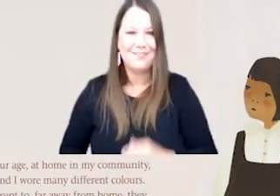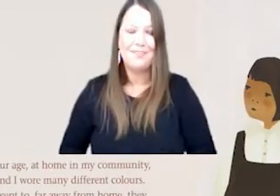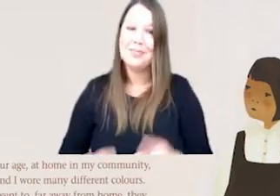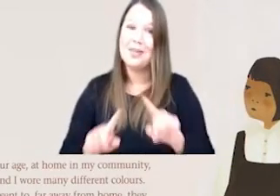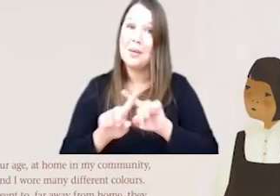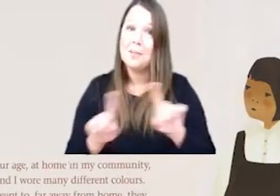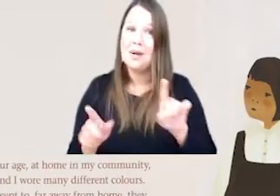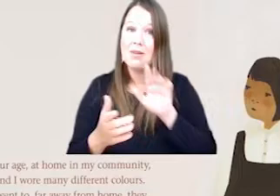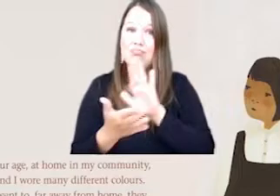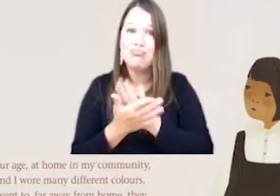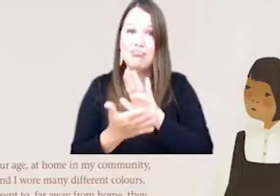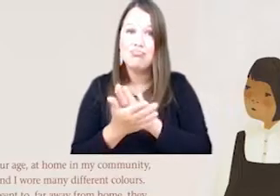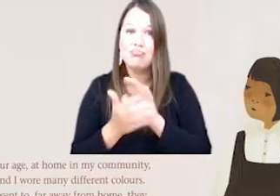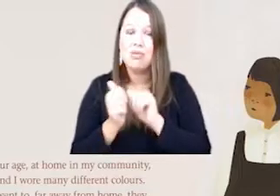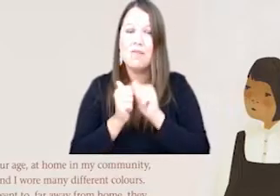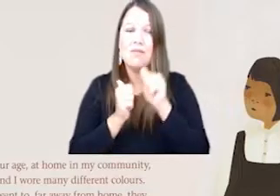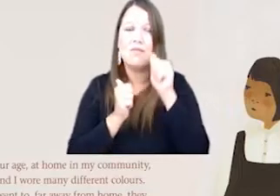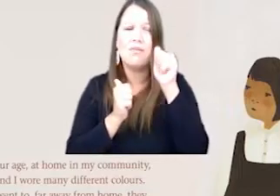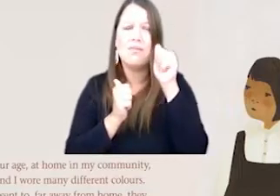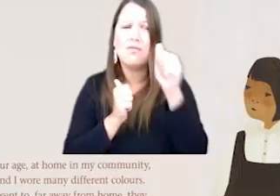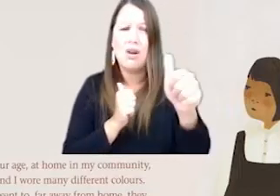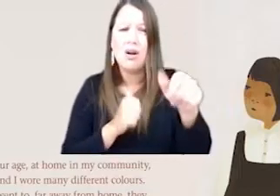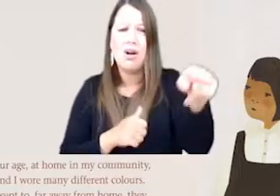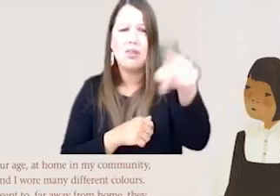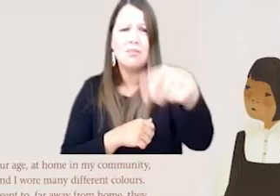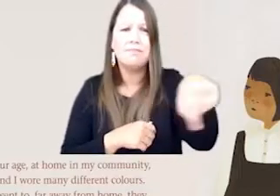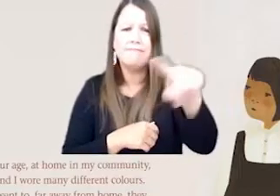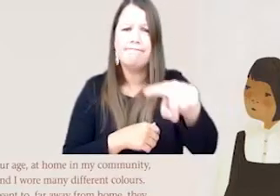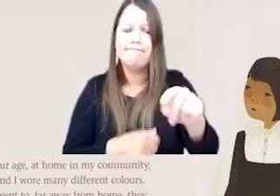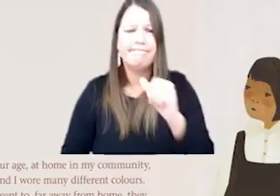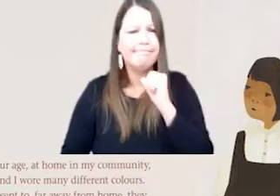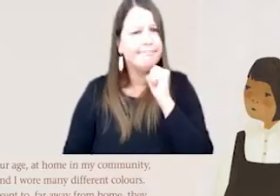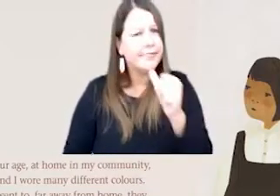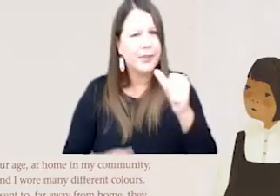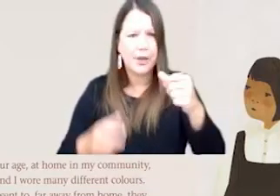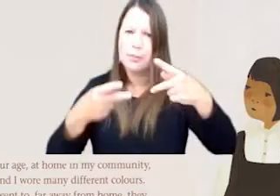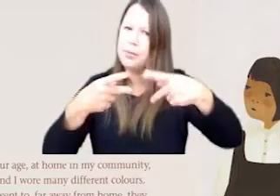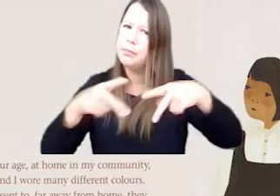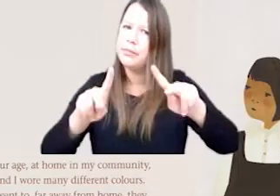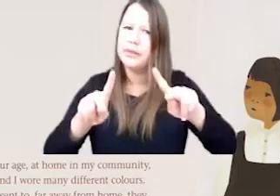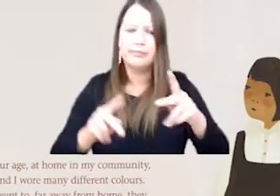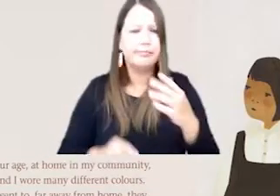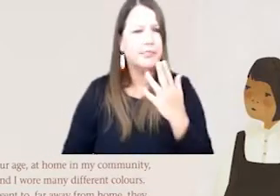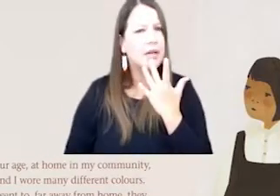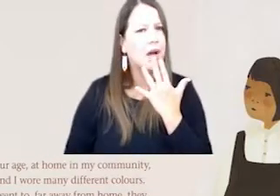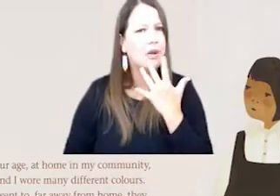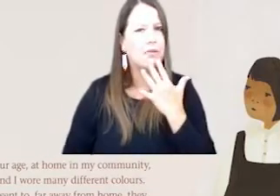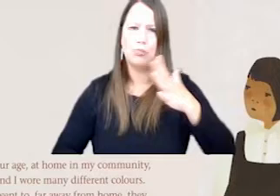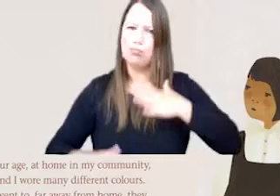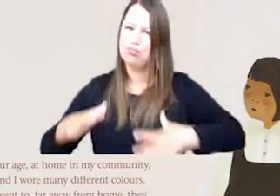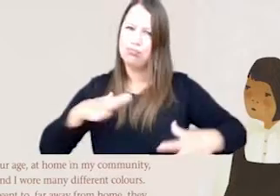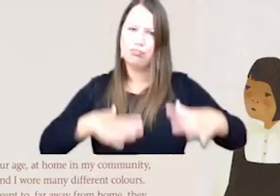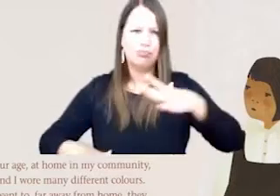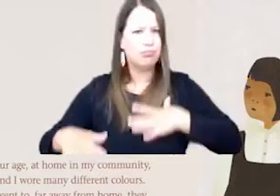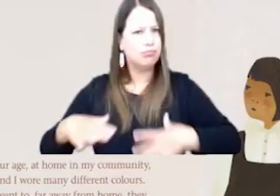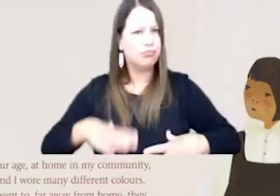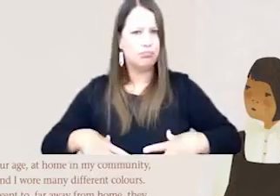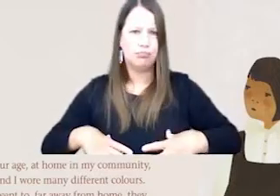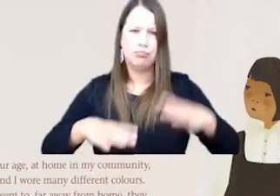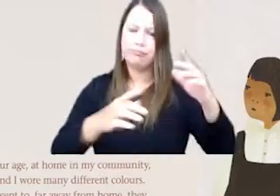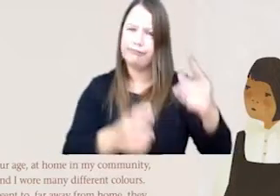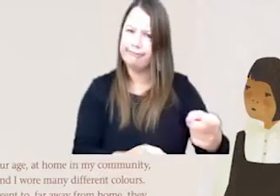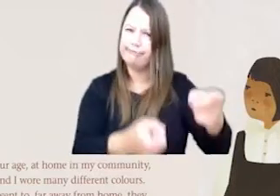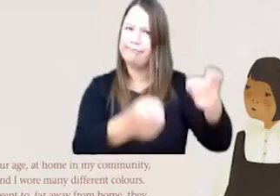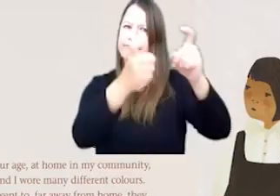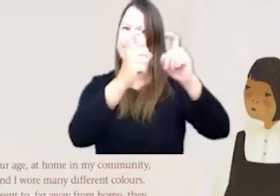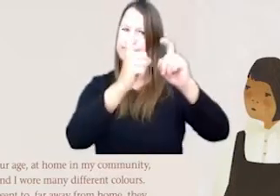But at the school I went to, far away from home, they gave us different clothes to